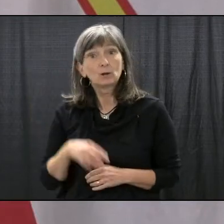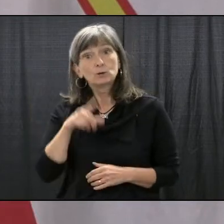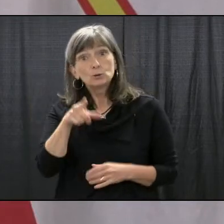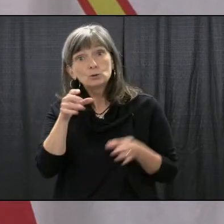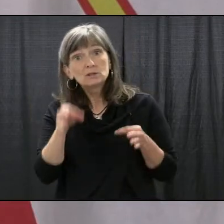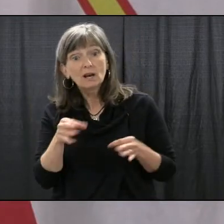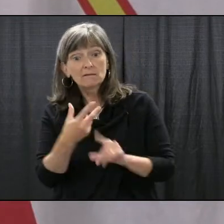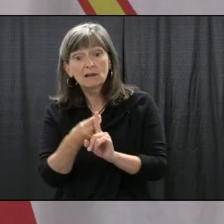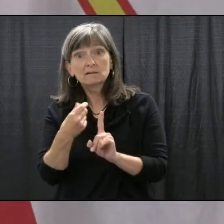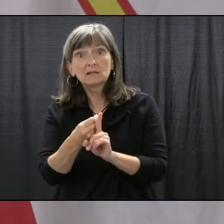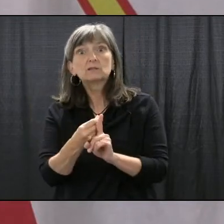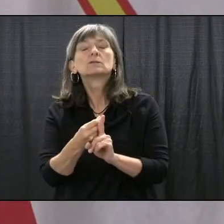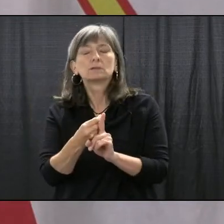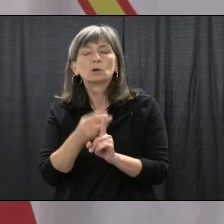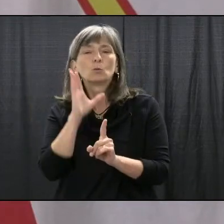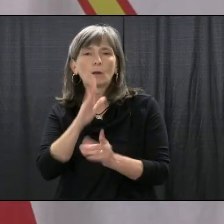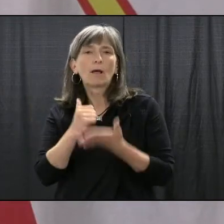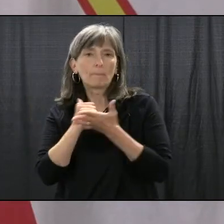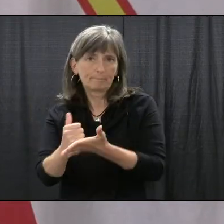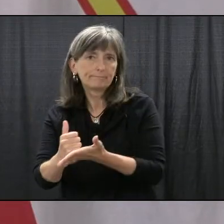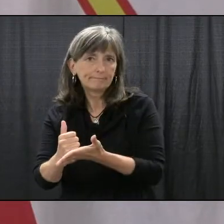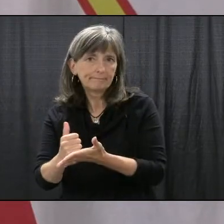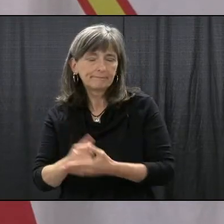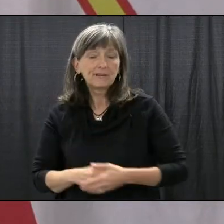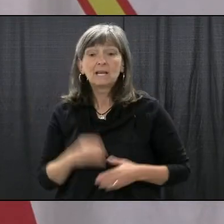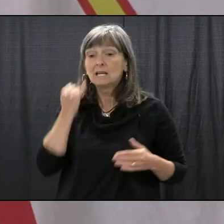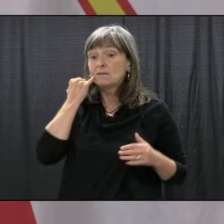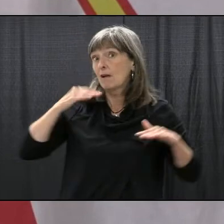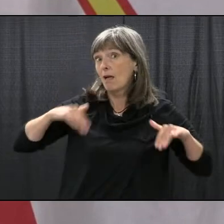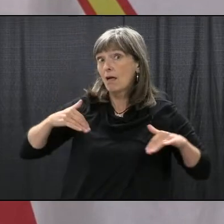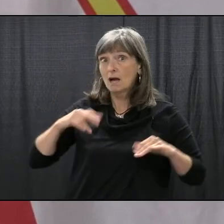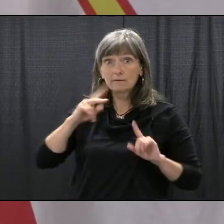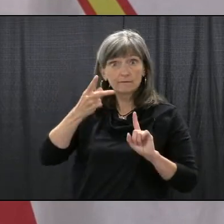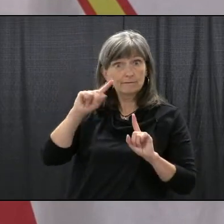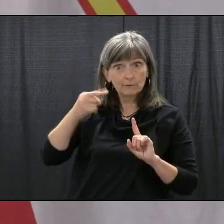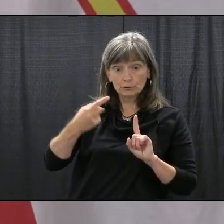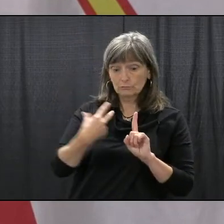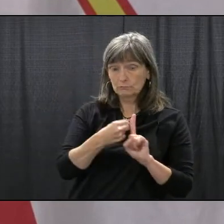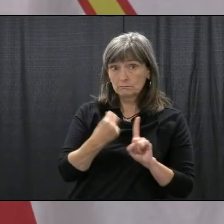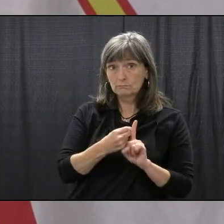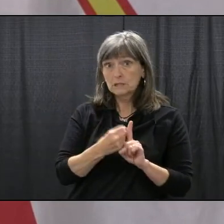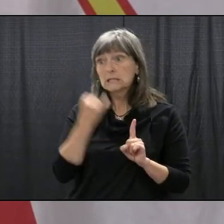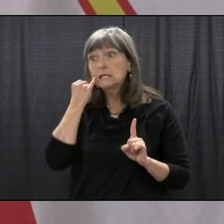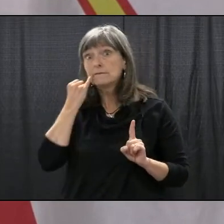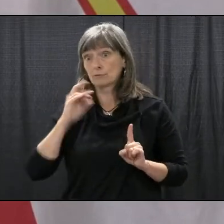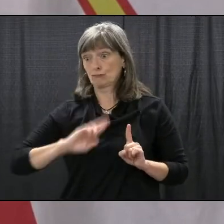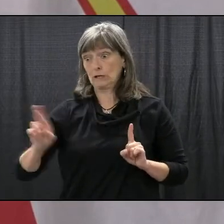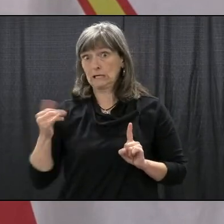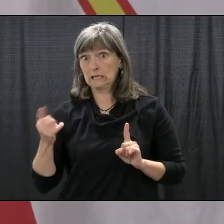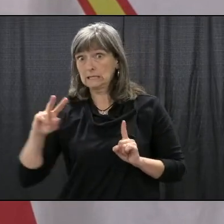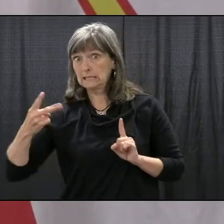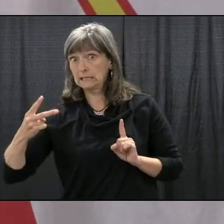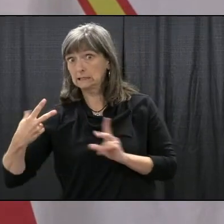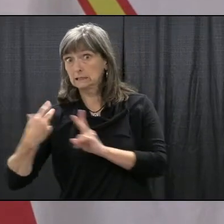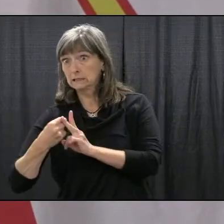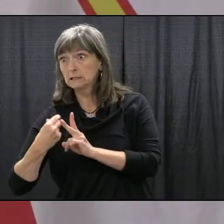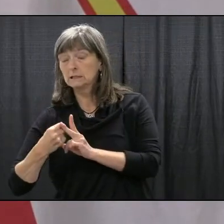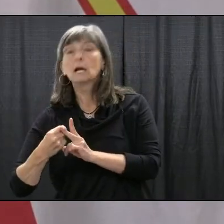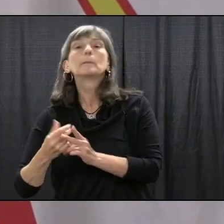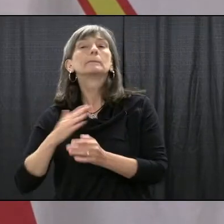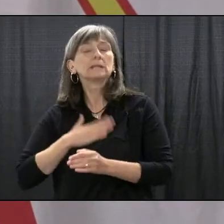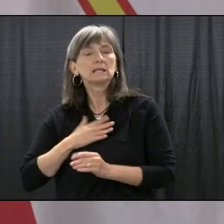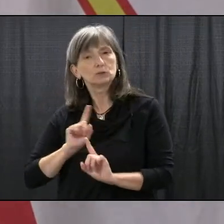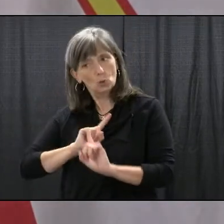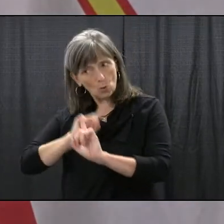difference. If you had not yet had your first dose, or if you are eligible for your second dose, please take that step and find an appointment or